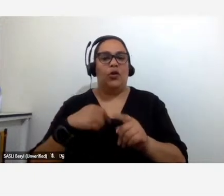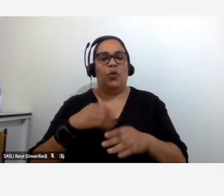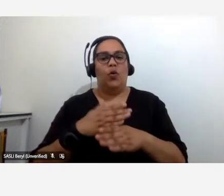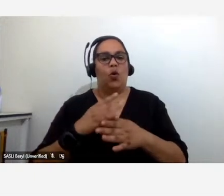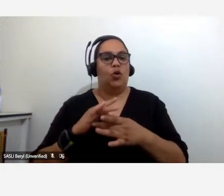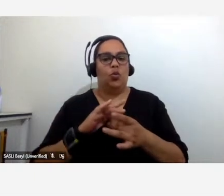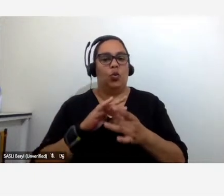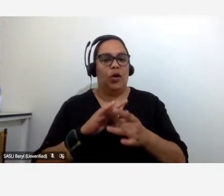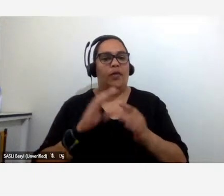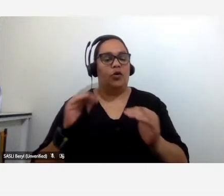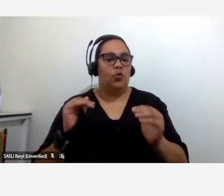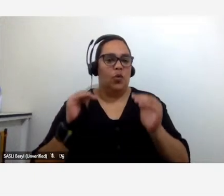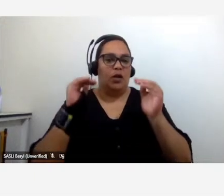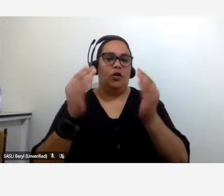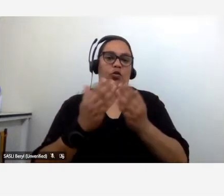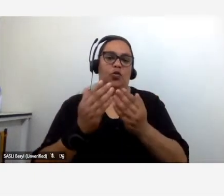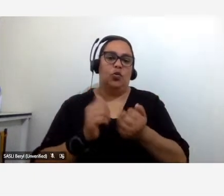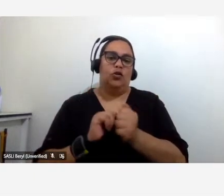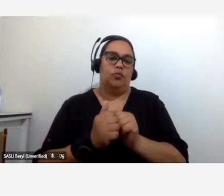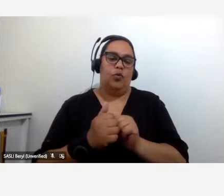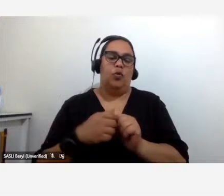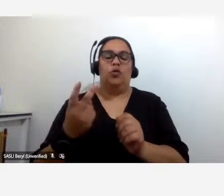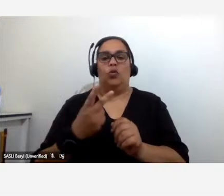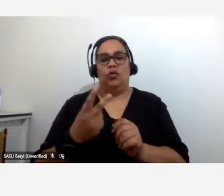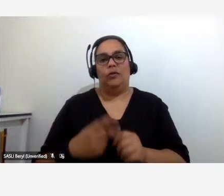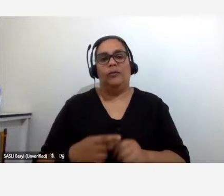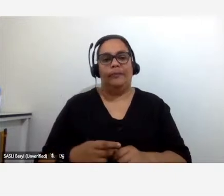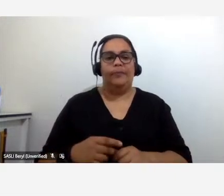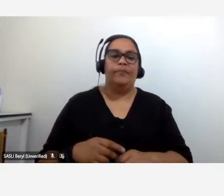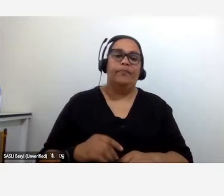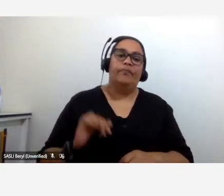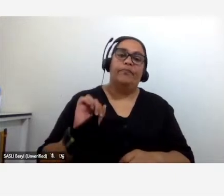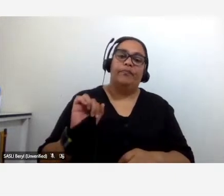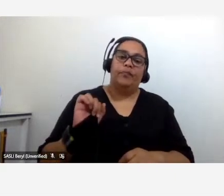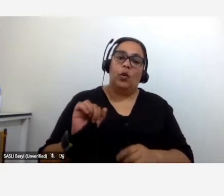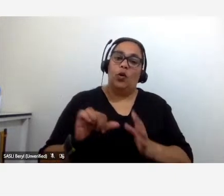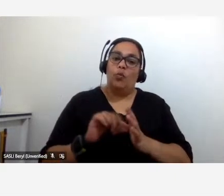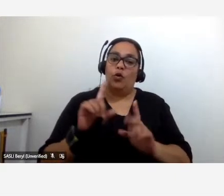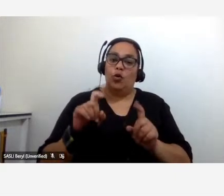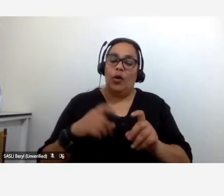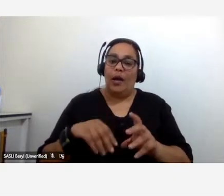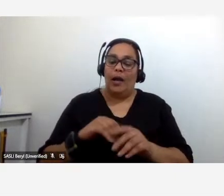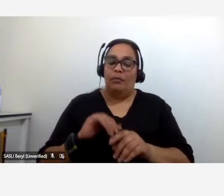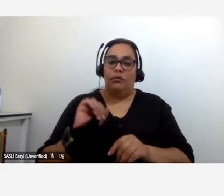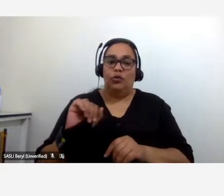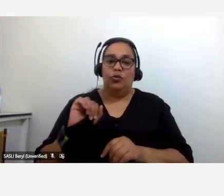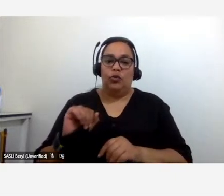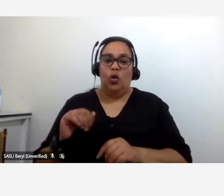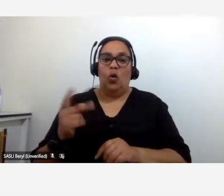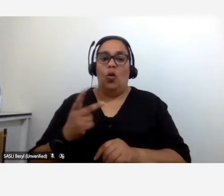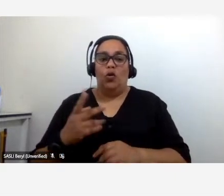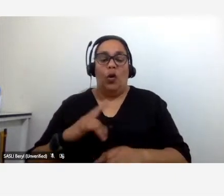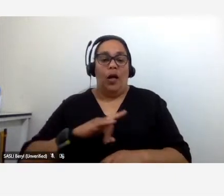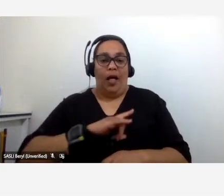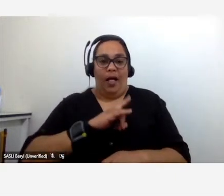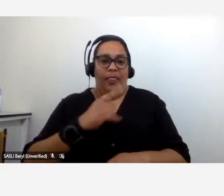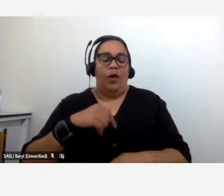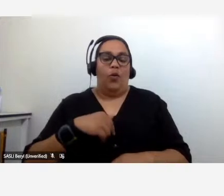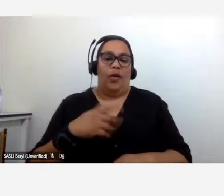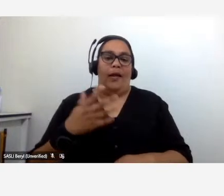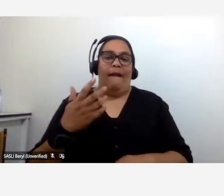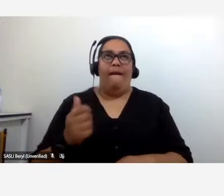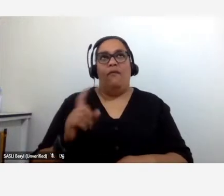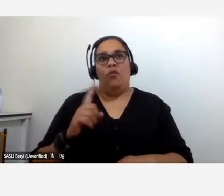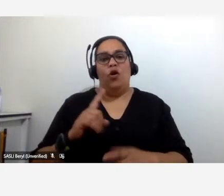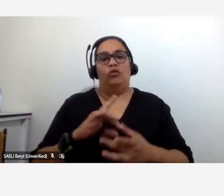together to enhance school sport as well. The key question about also health, we also have